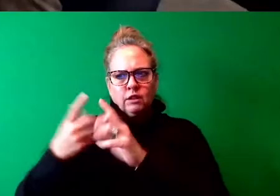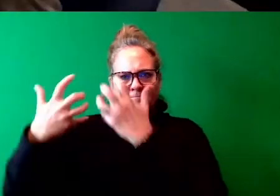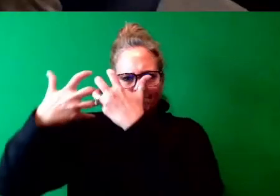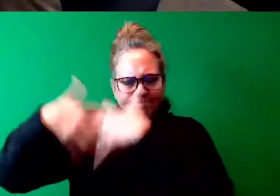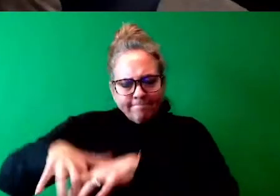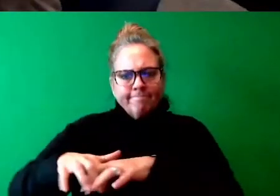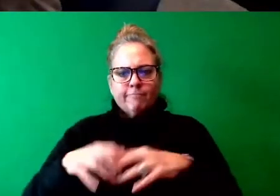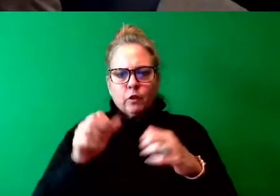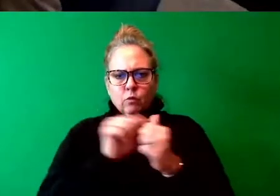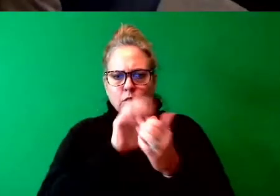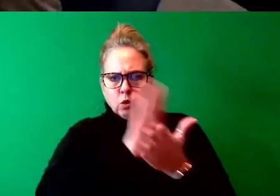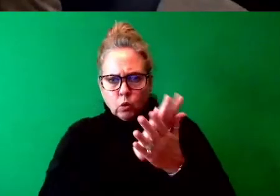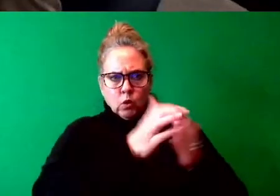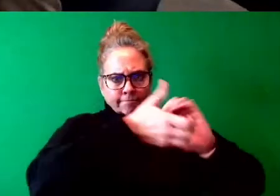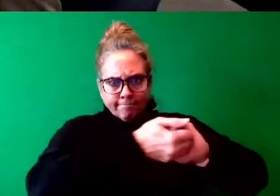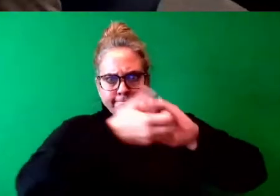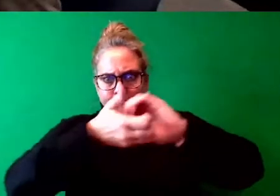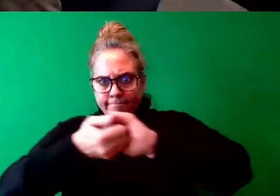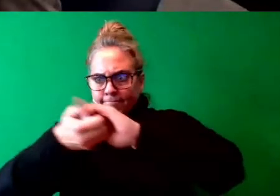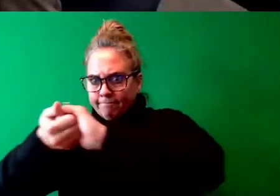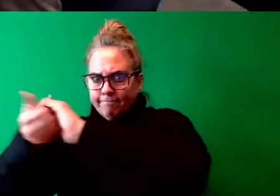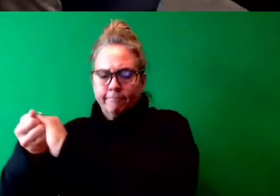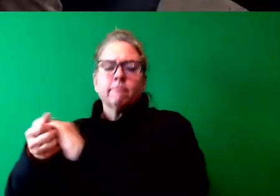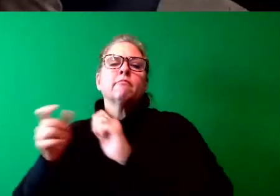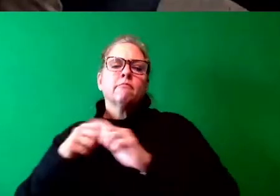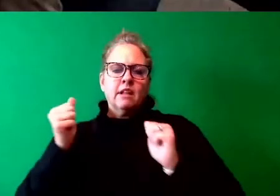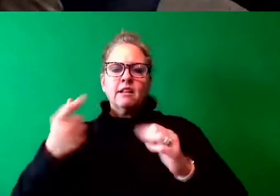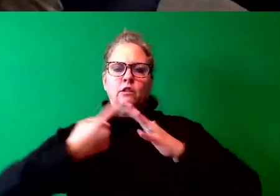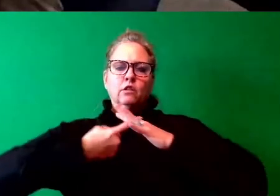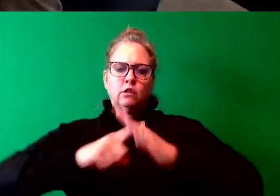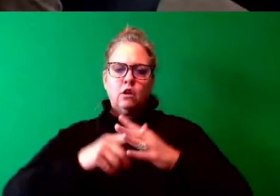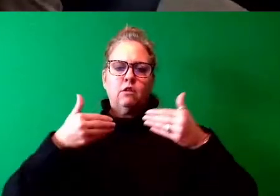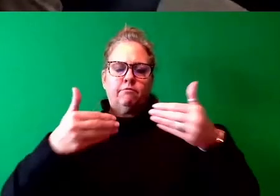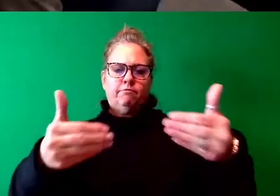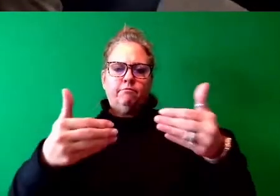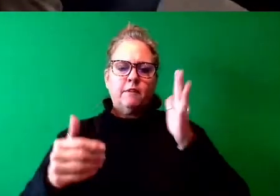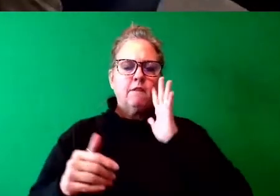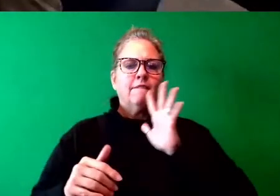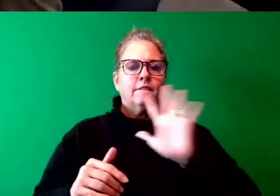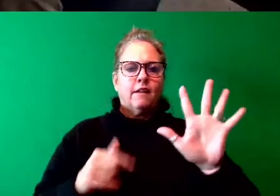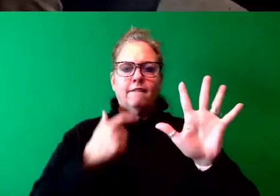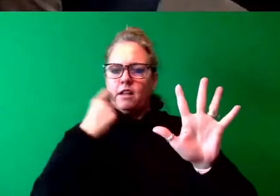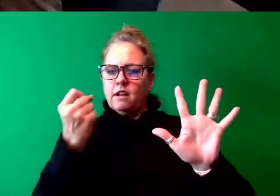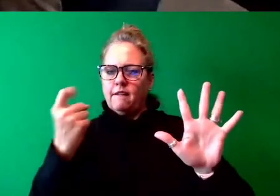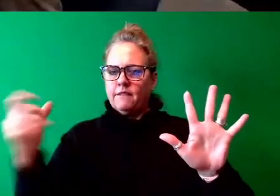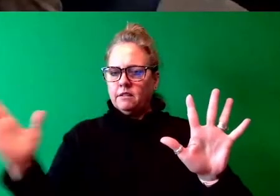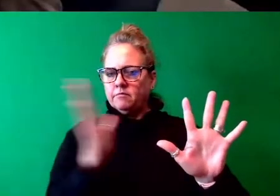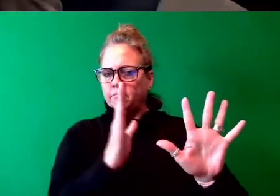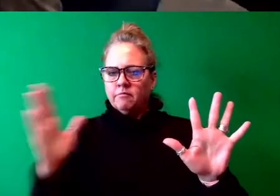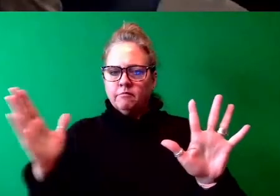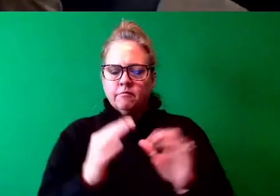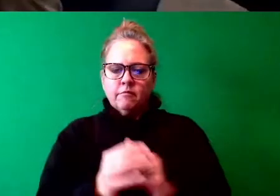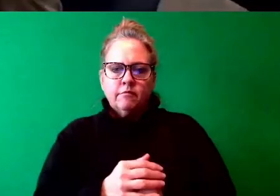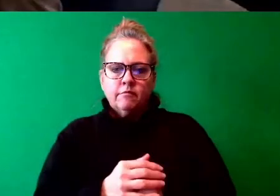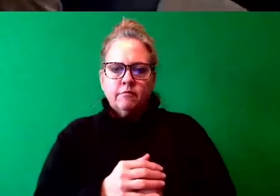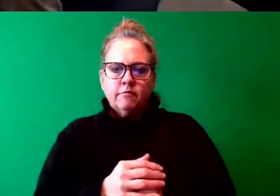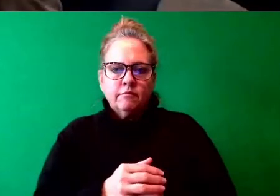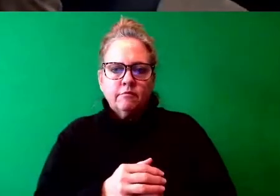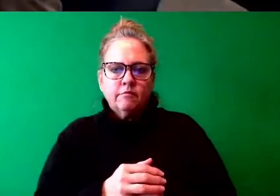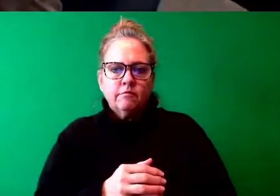to offer those 5 to 11-year-olds. I do think it is important to note that parent consent is